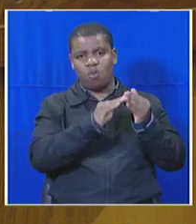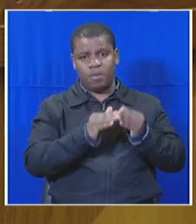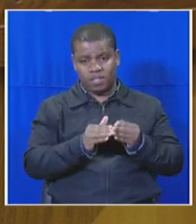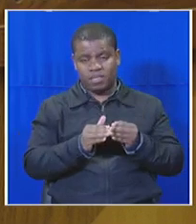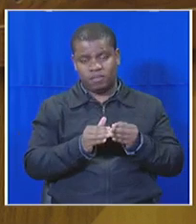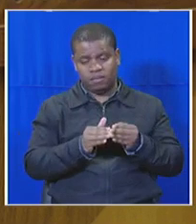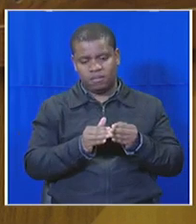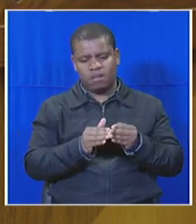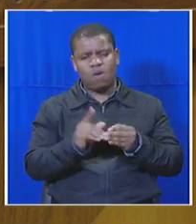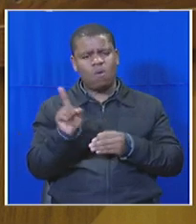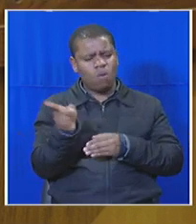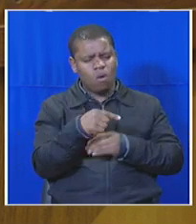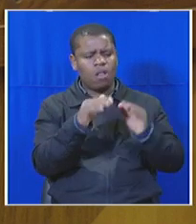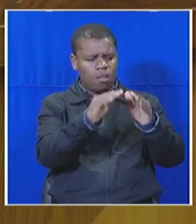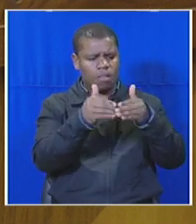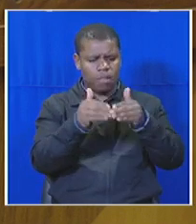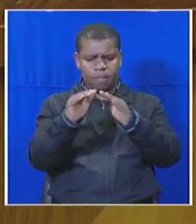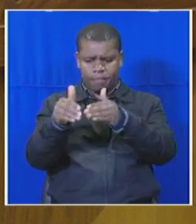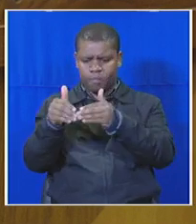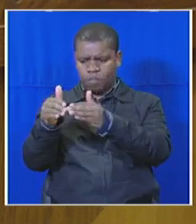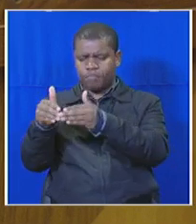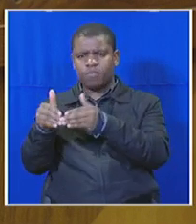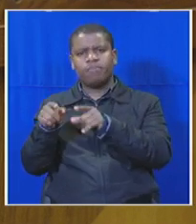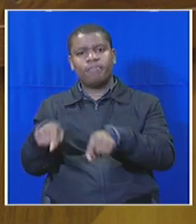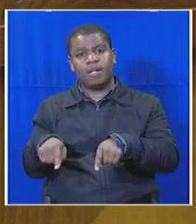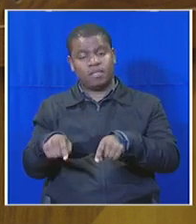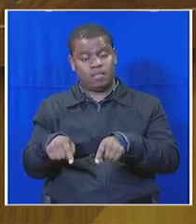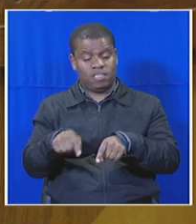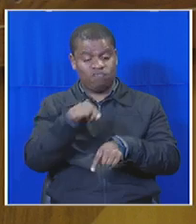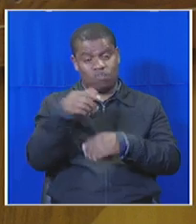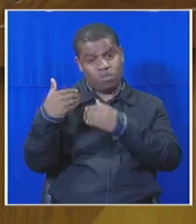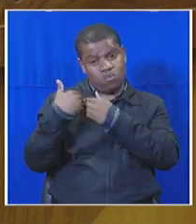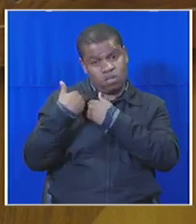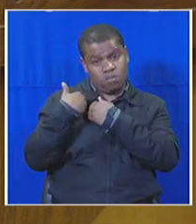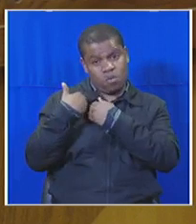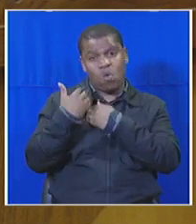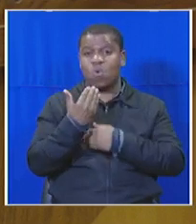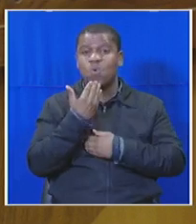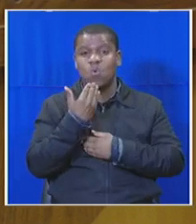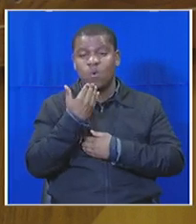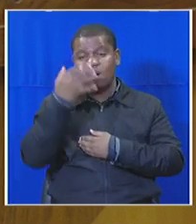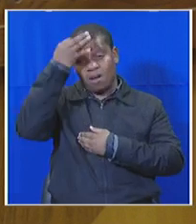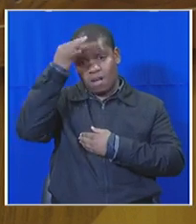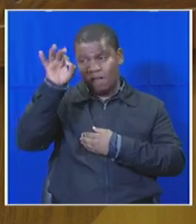be protected. And it is the duty of every government to do